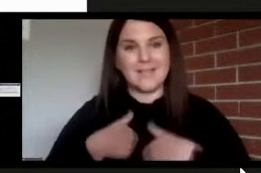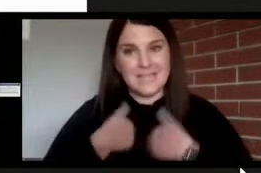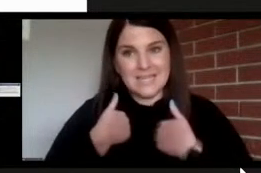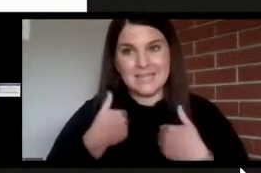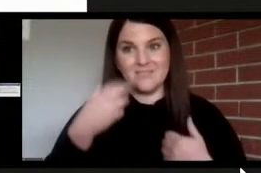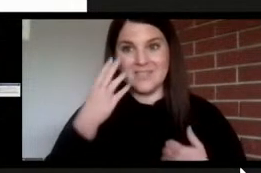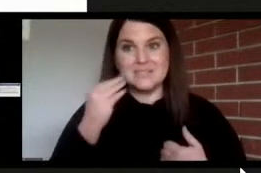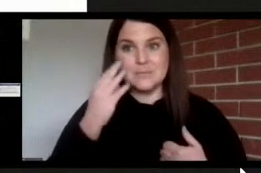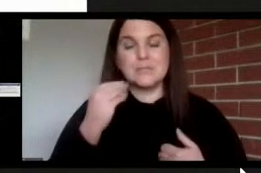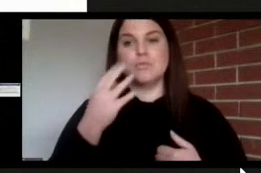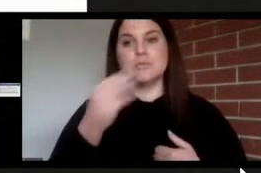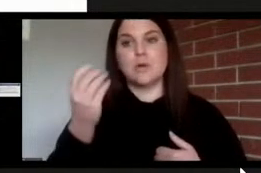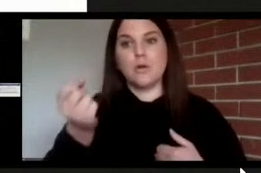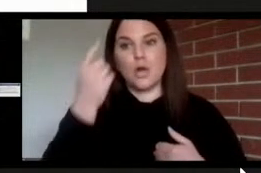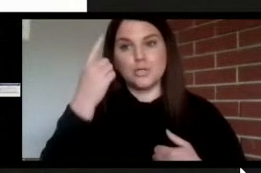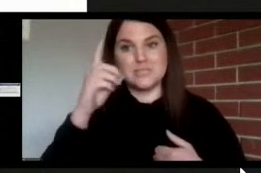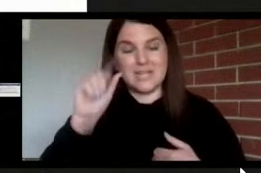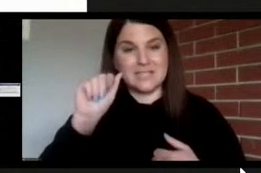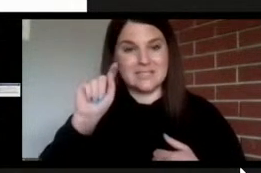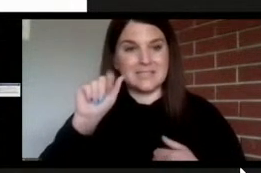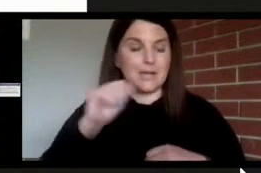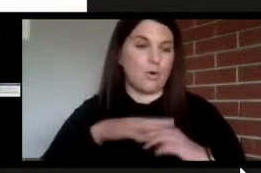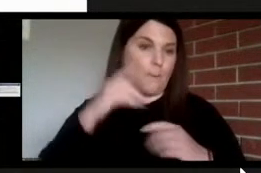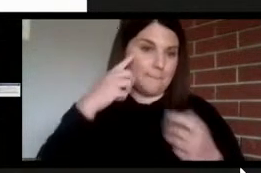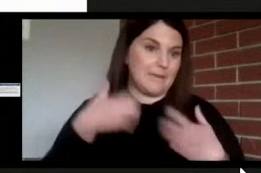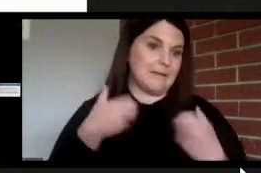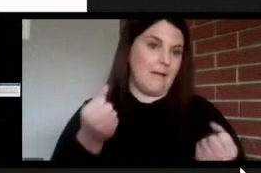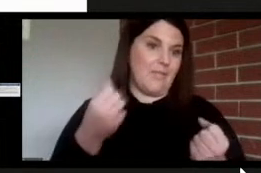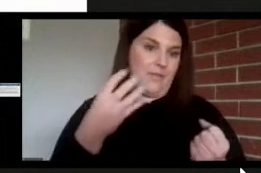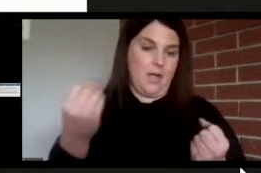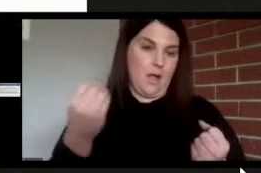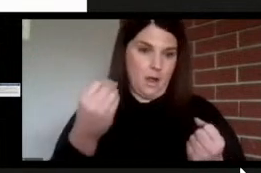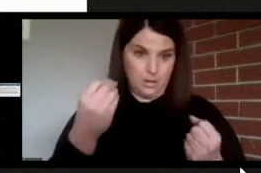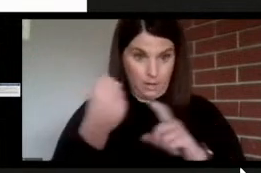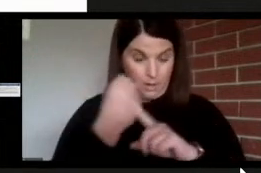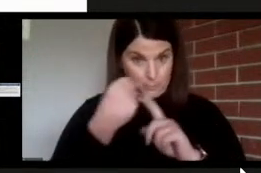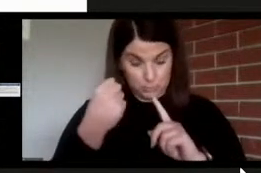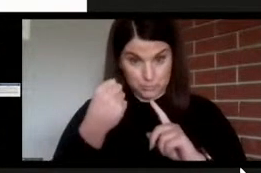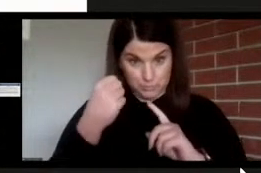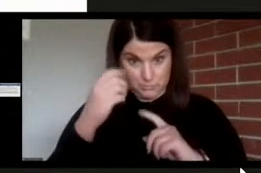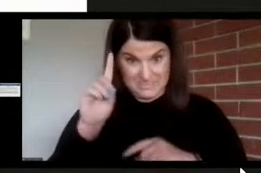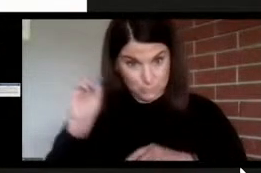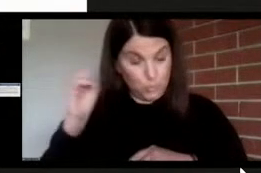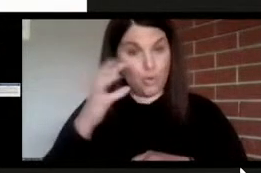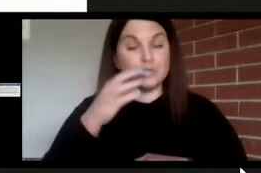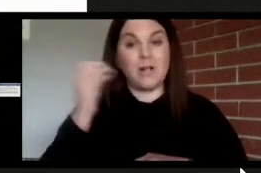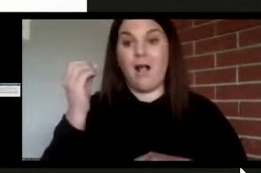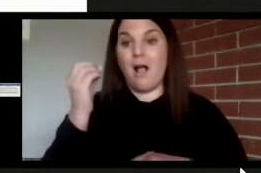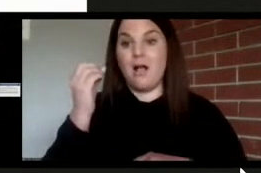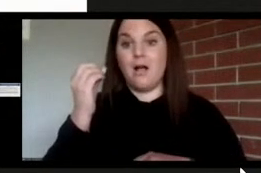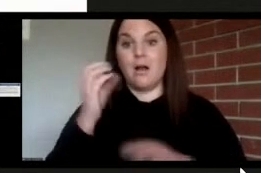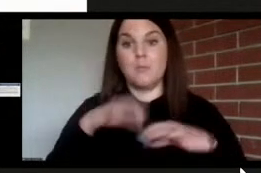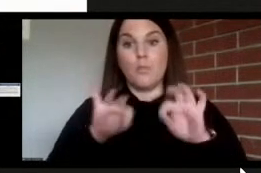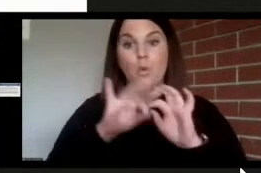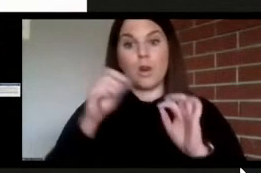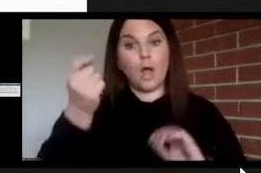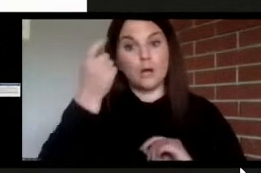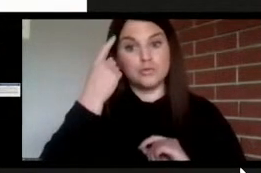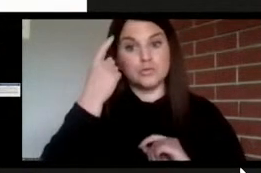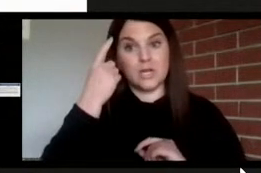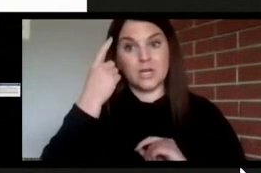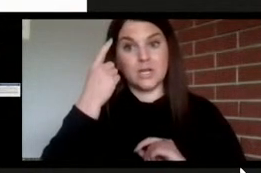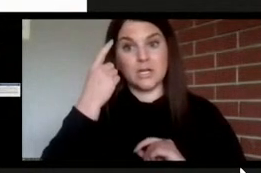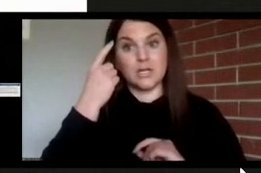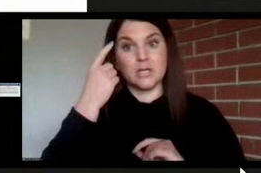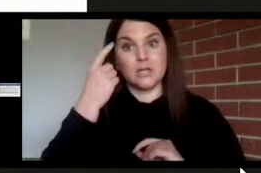experience in understanding data on mental health and substance use disorders, and also importantly, developing and